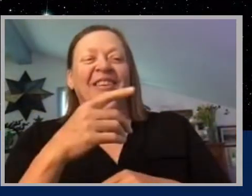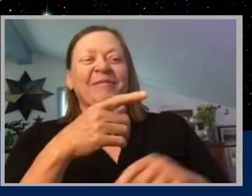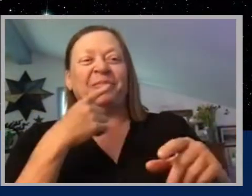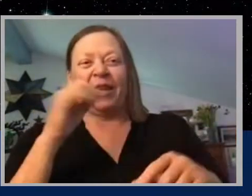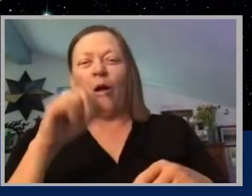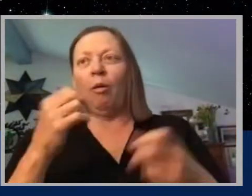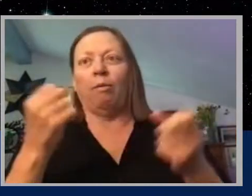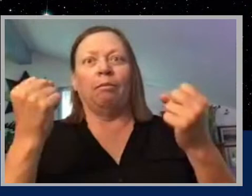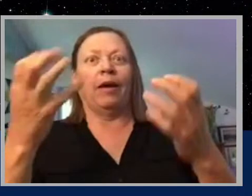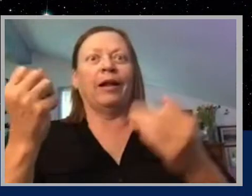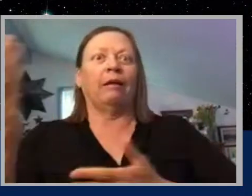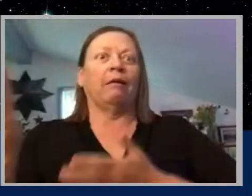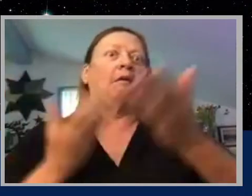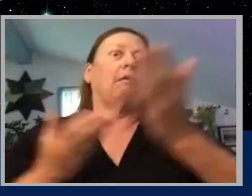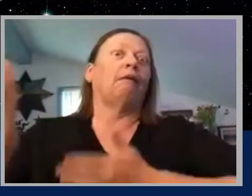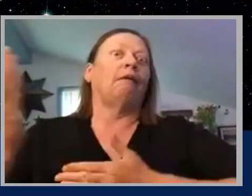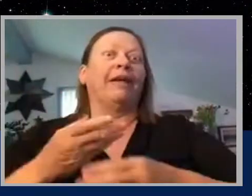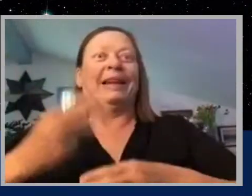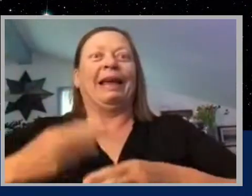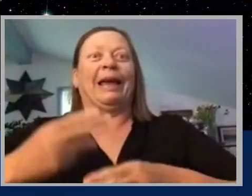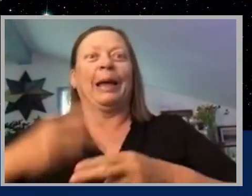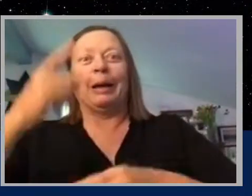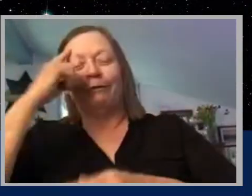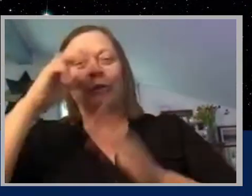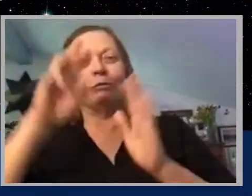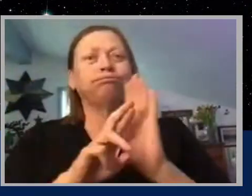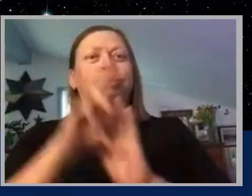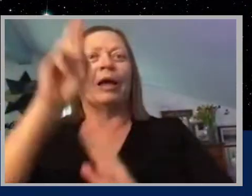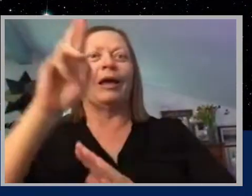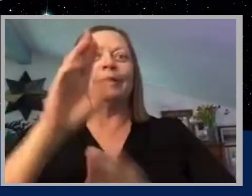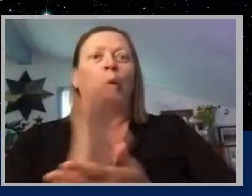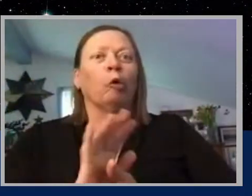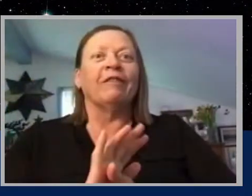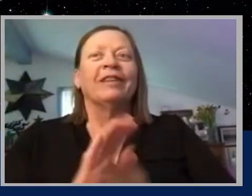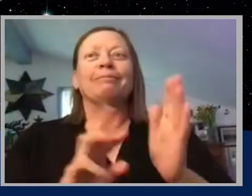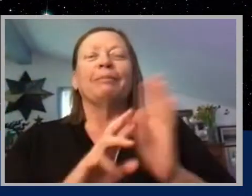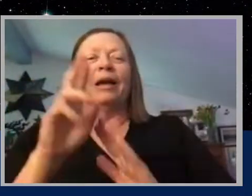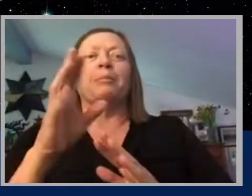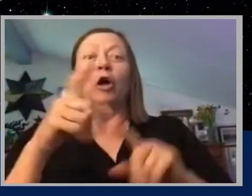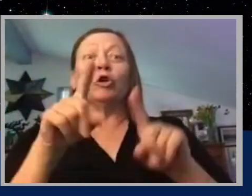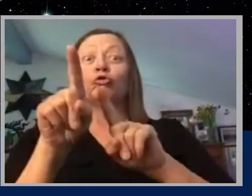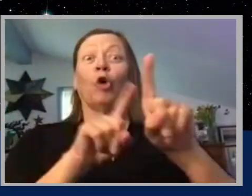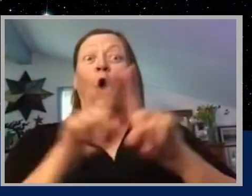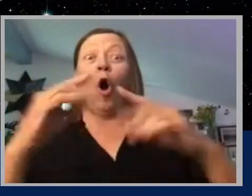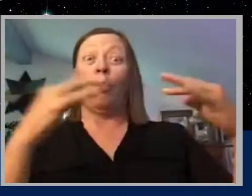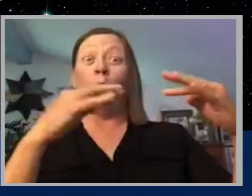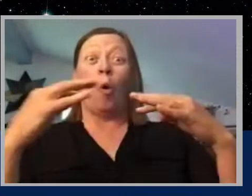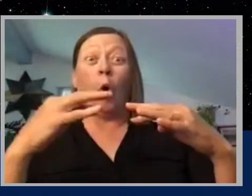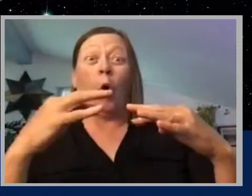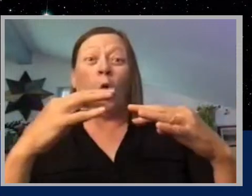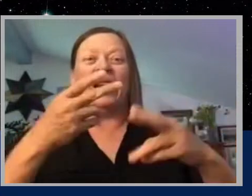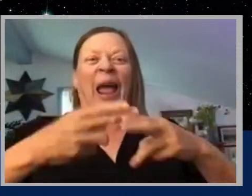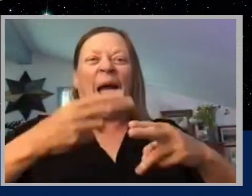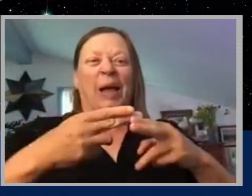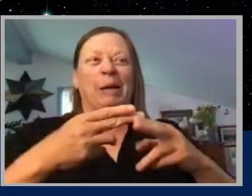space movies and stuff, but there's a lot of Star Wars reference in Artemis for sure.